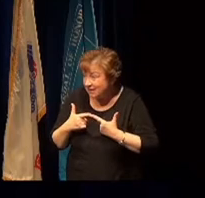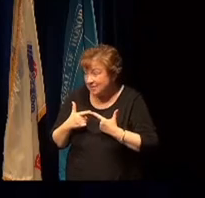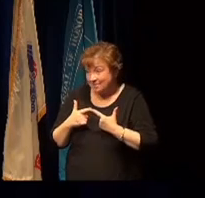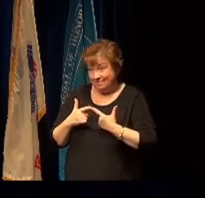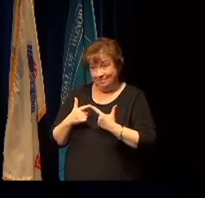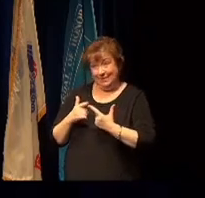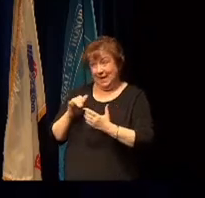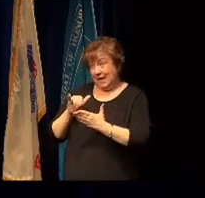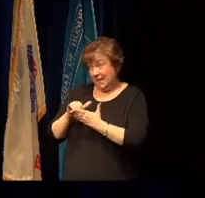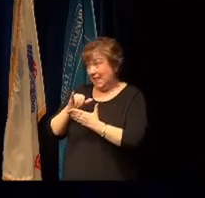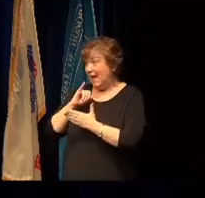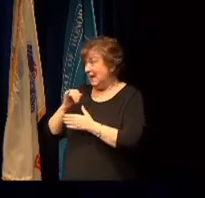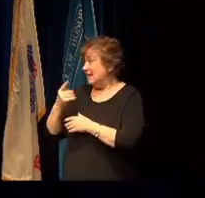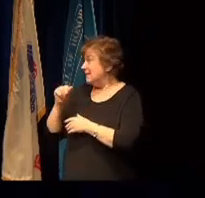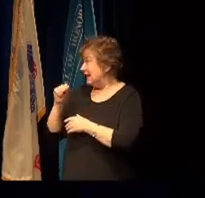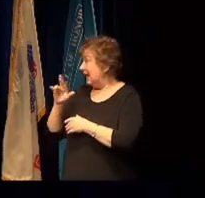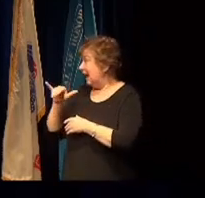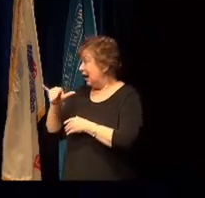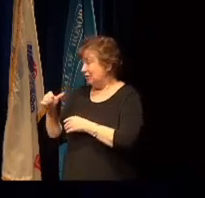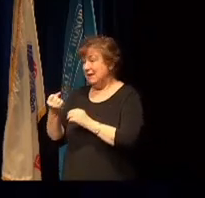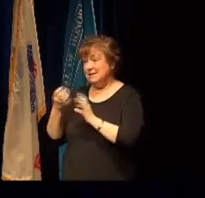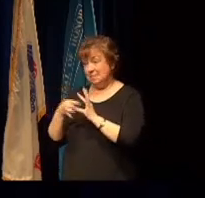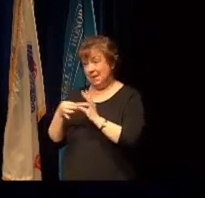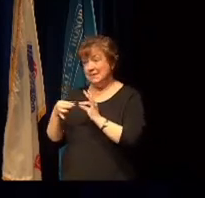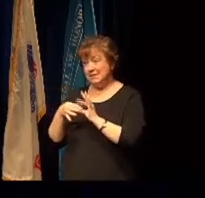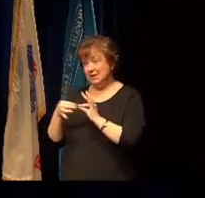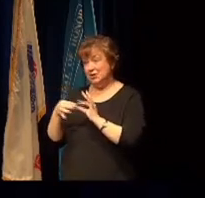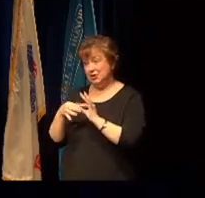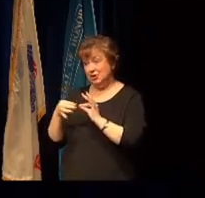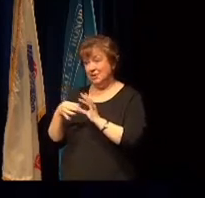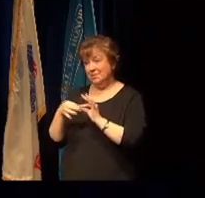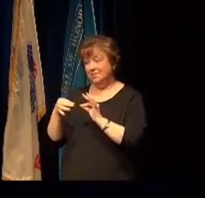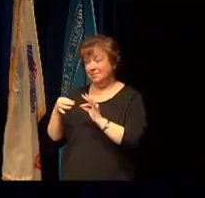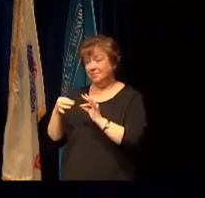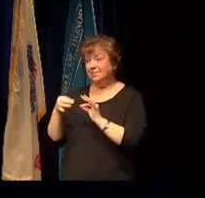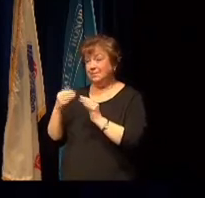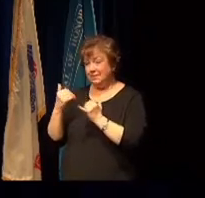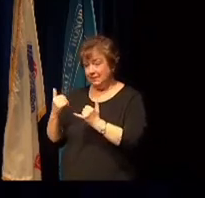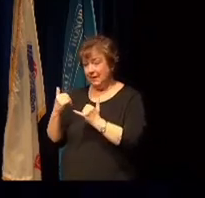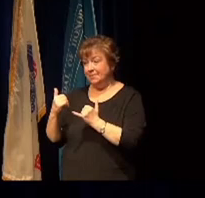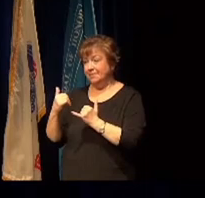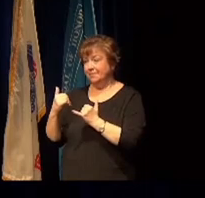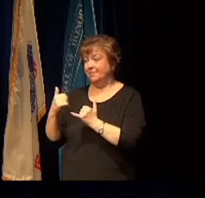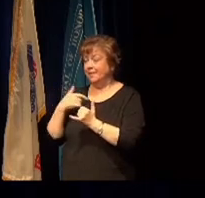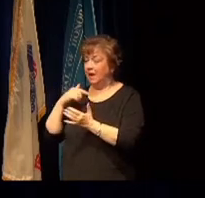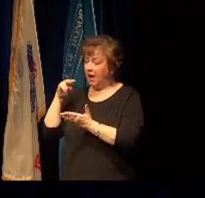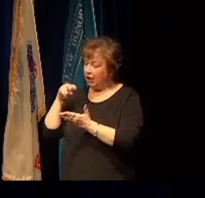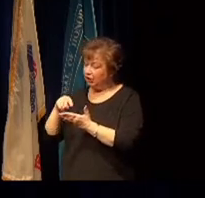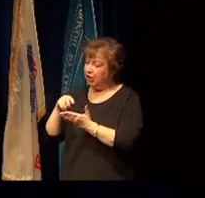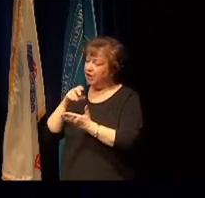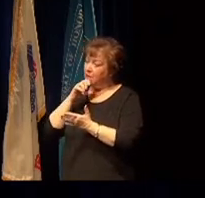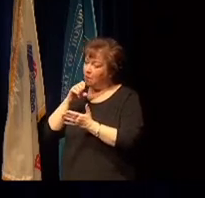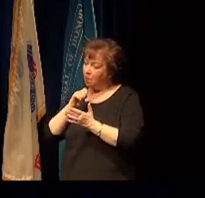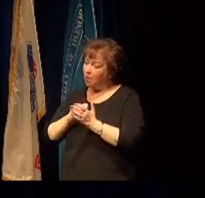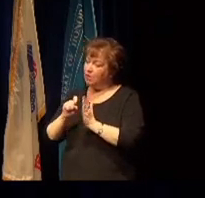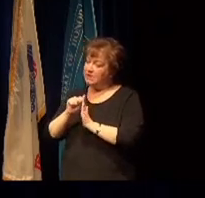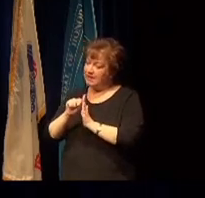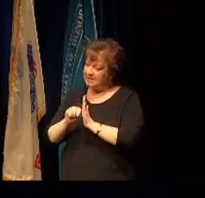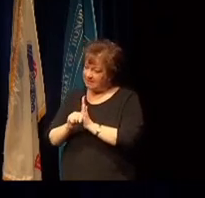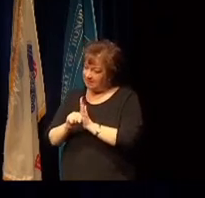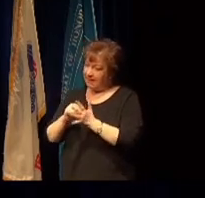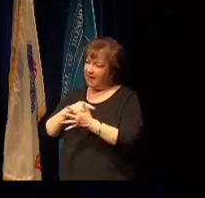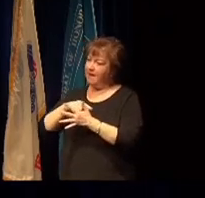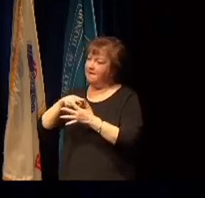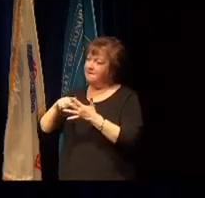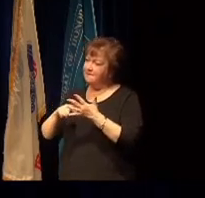This is Gary's message. As I go to the Bible and I look in the Old Testament, there's five reasons